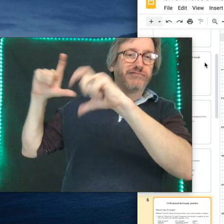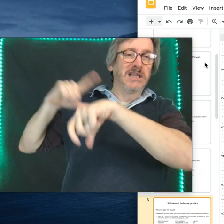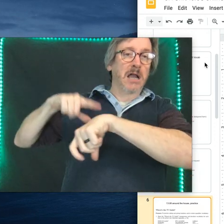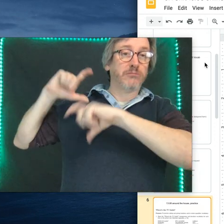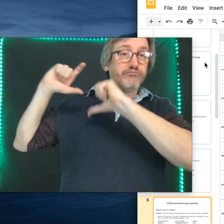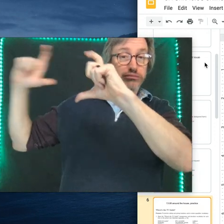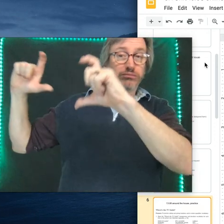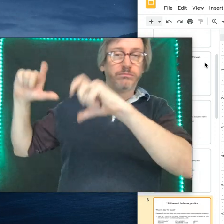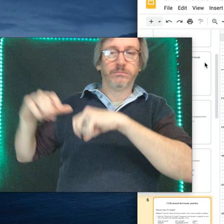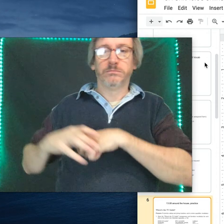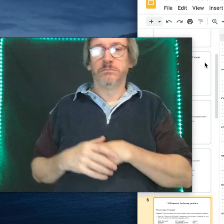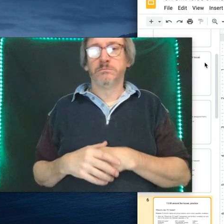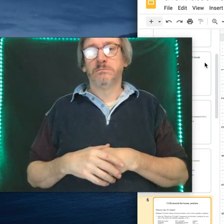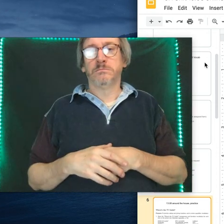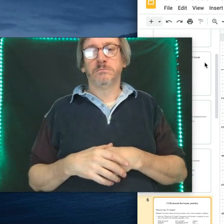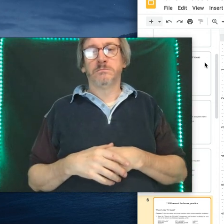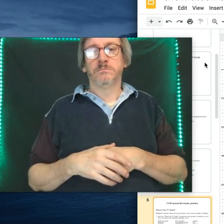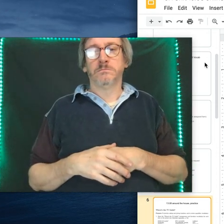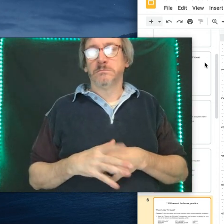Clock.